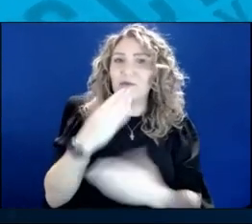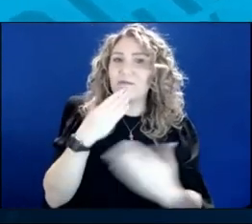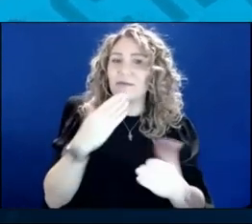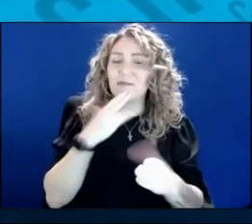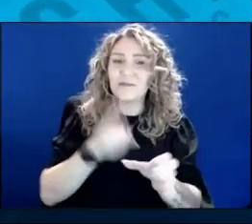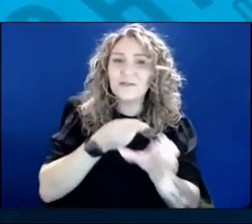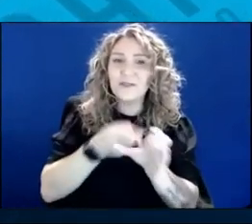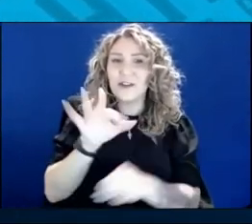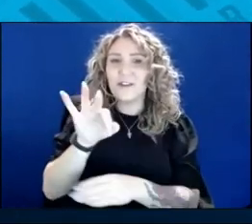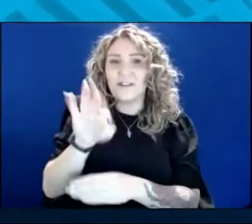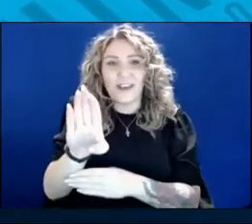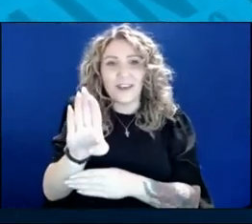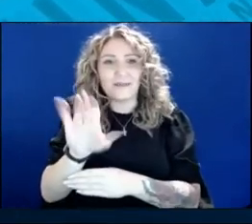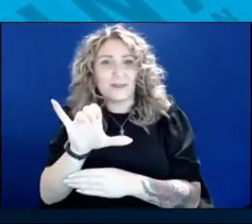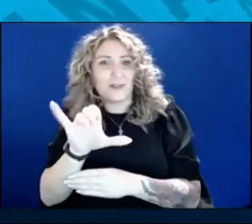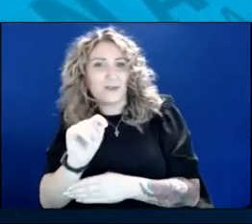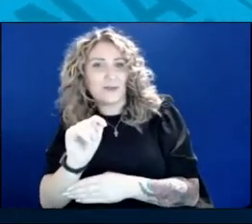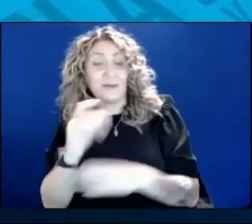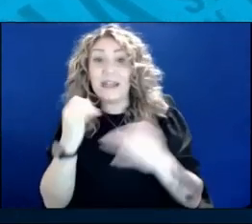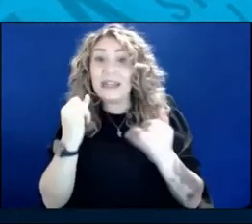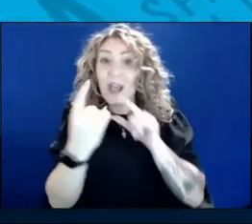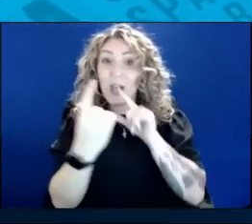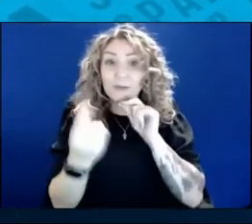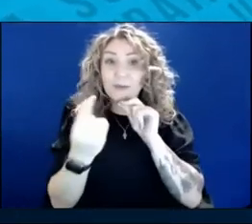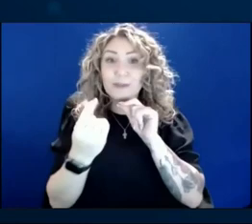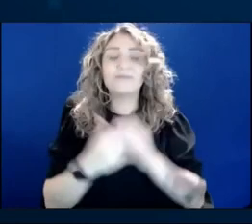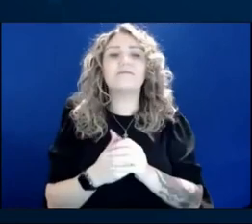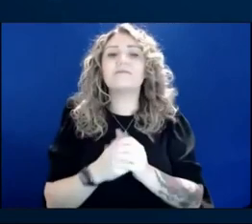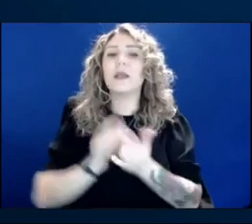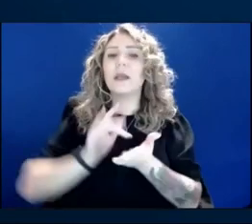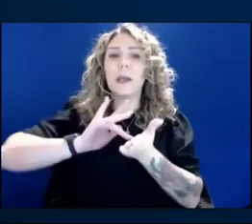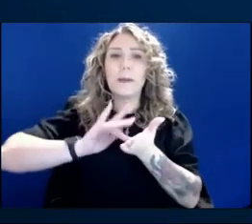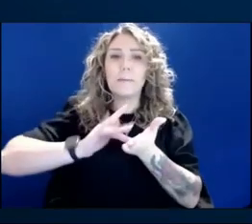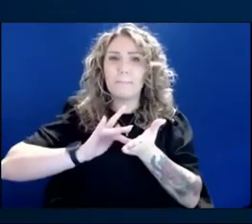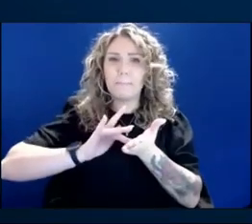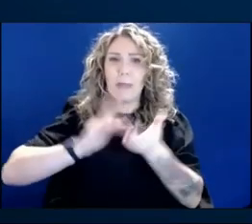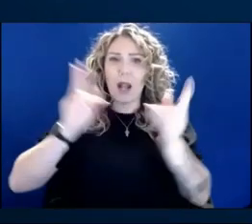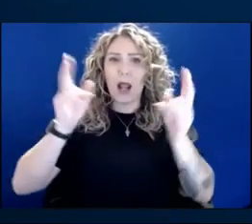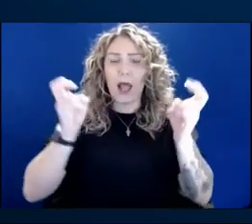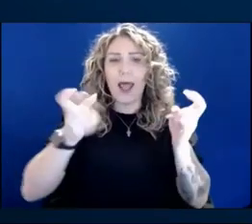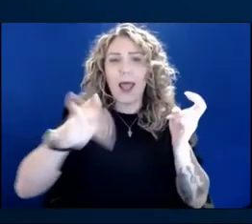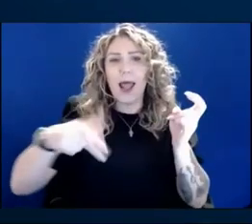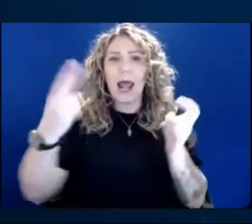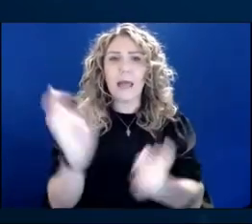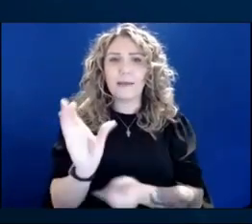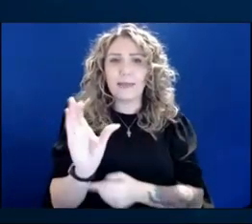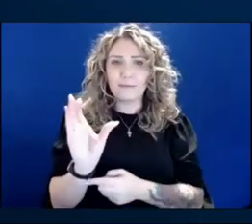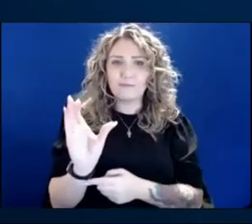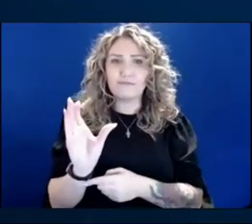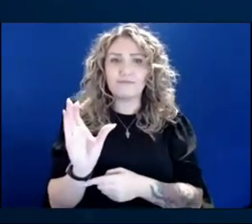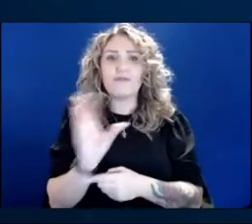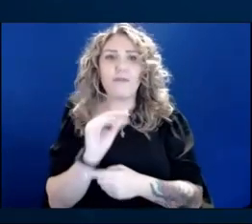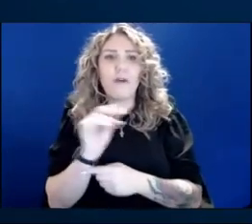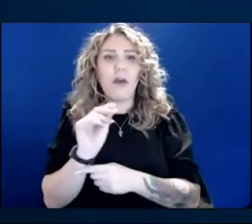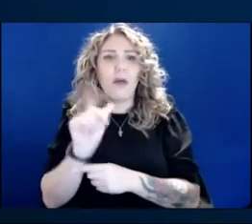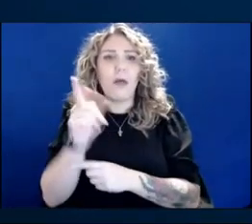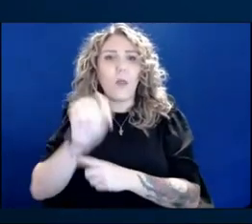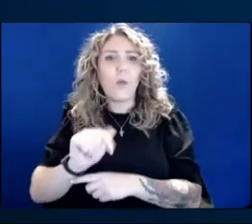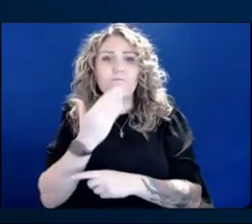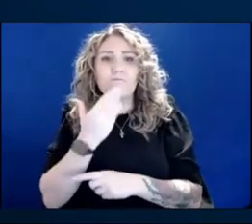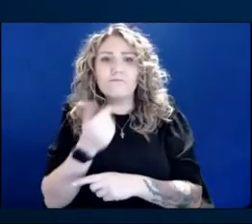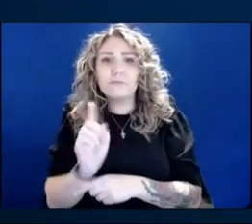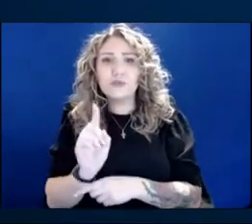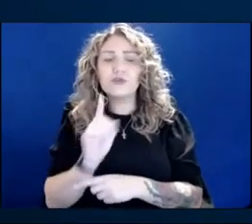and of course now on Twitter. In medical headlines this morning, high cholesterol and low blood sugar is in your 30s. It